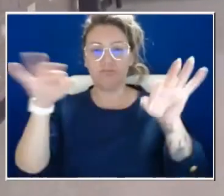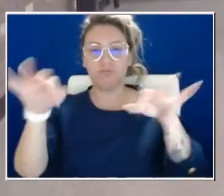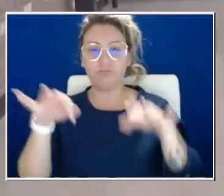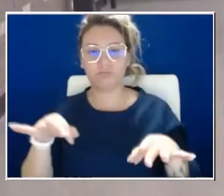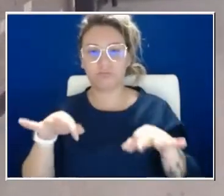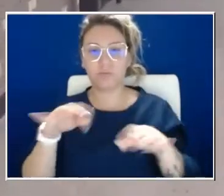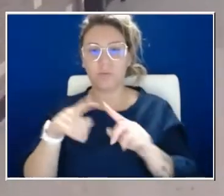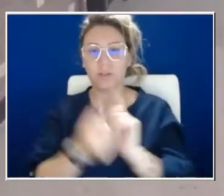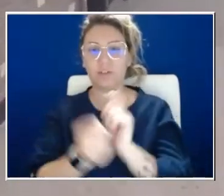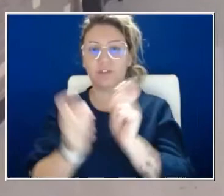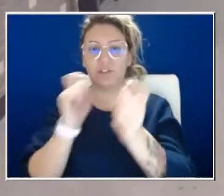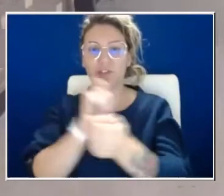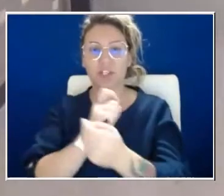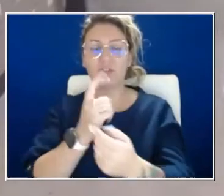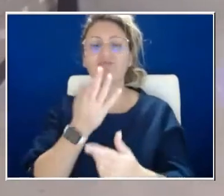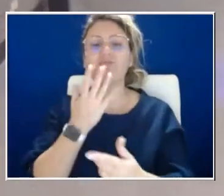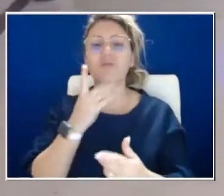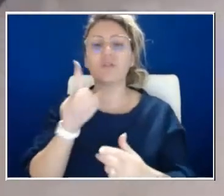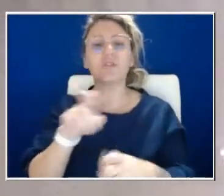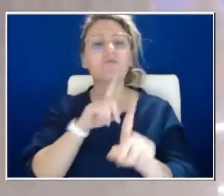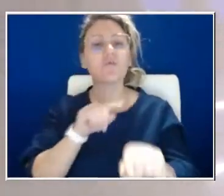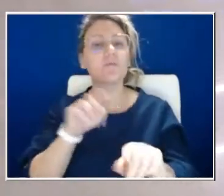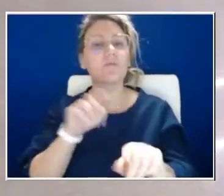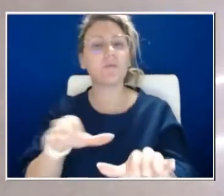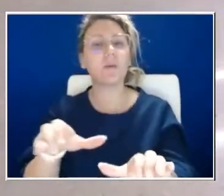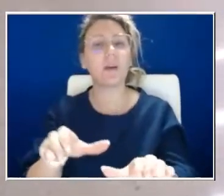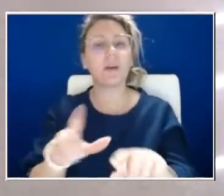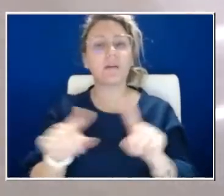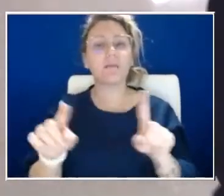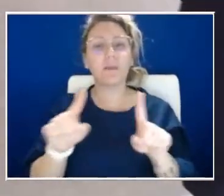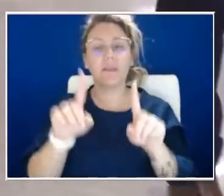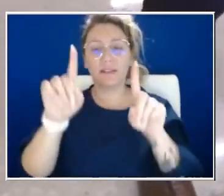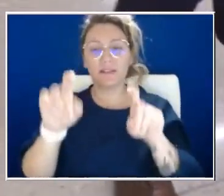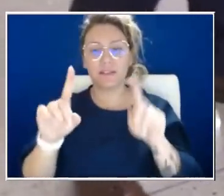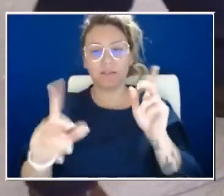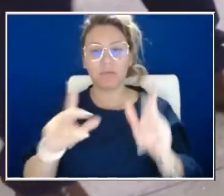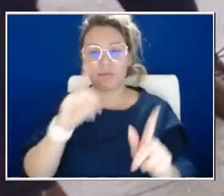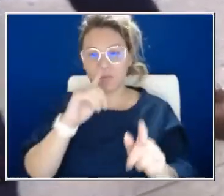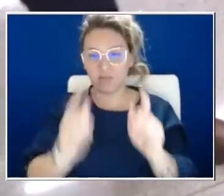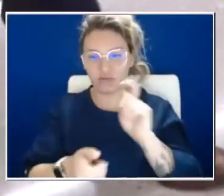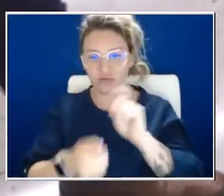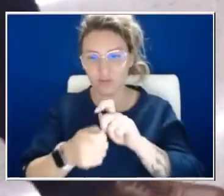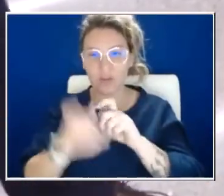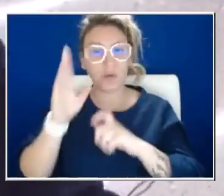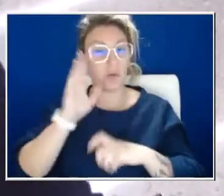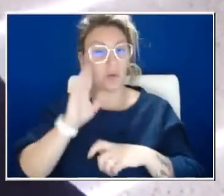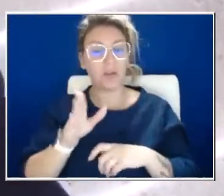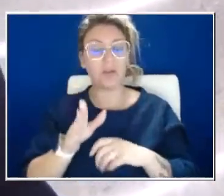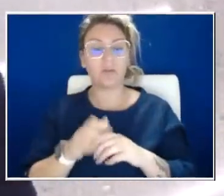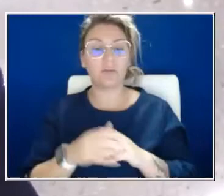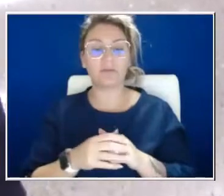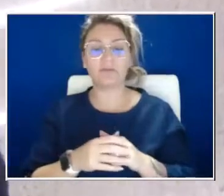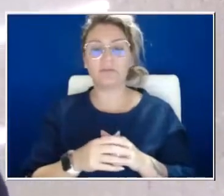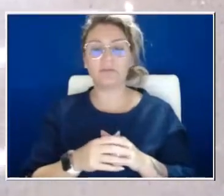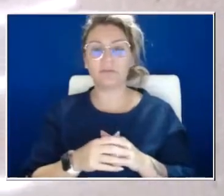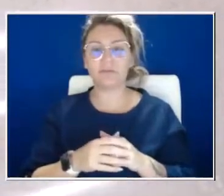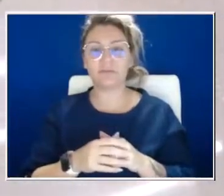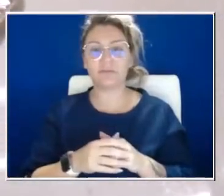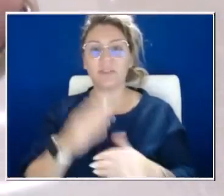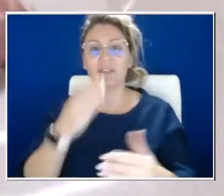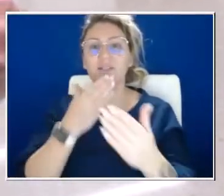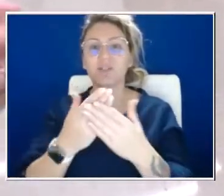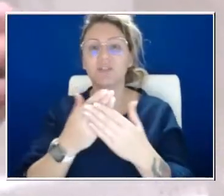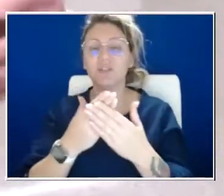need to respond and react. But every now and then the test might try and trick you. So it gives us a very good objective